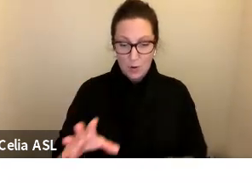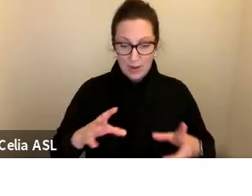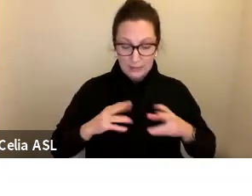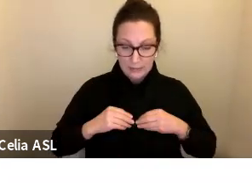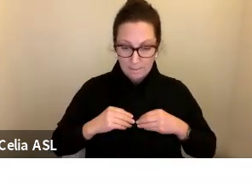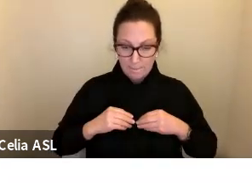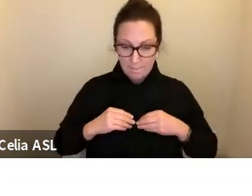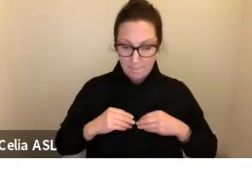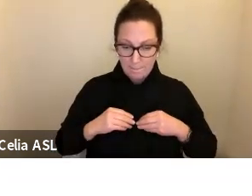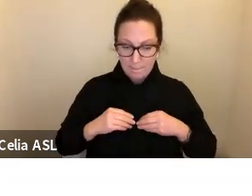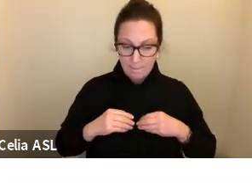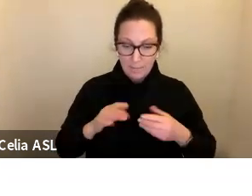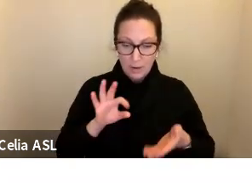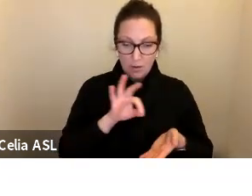their